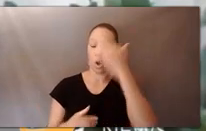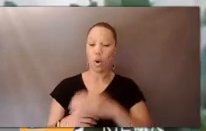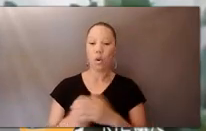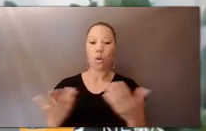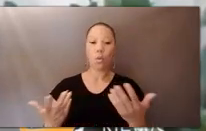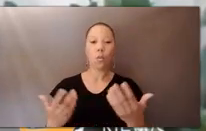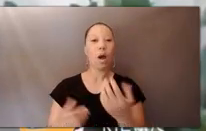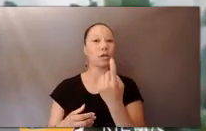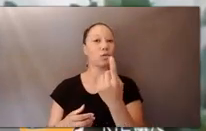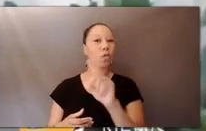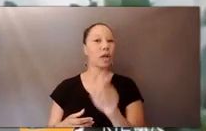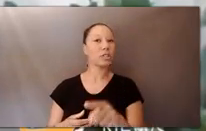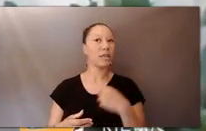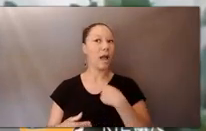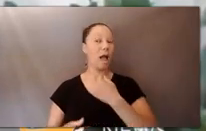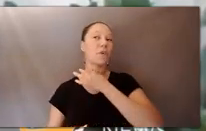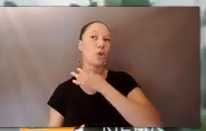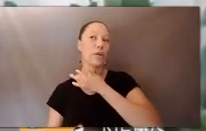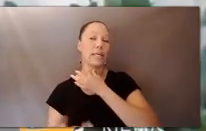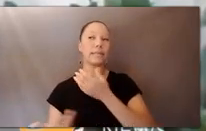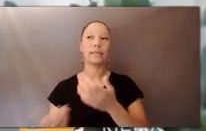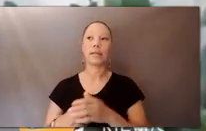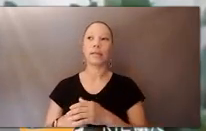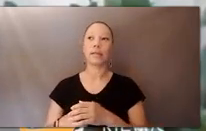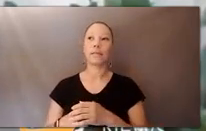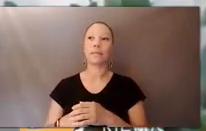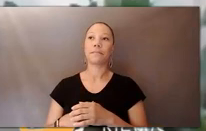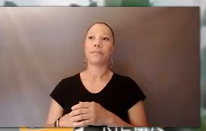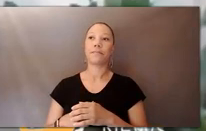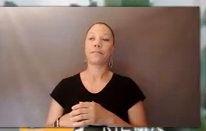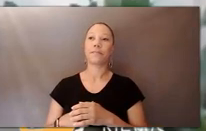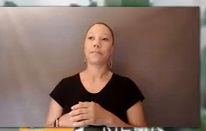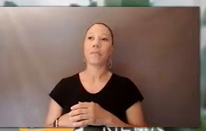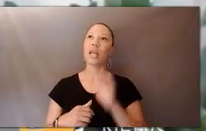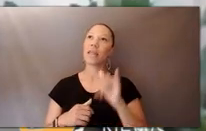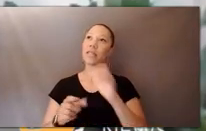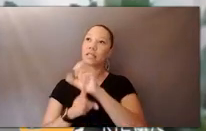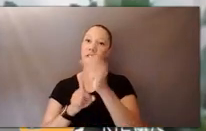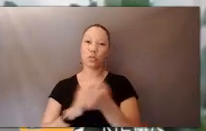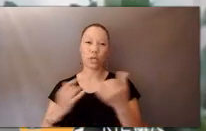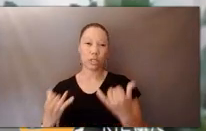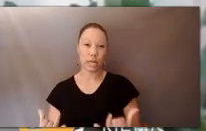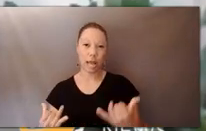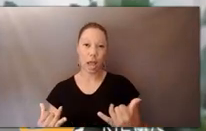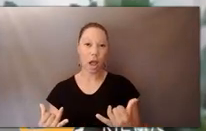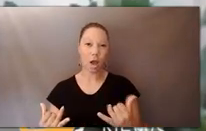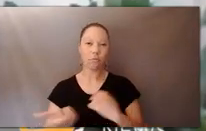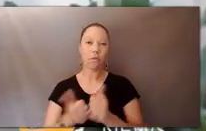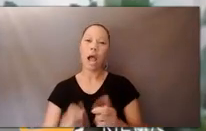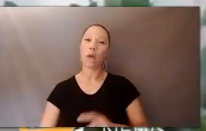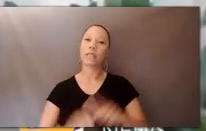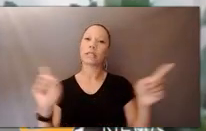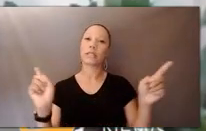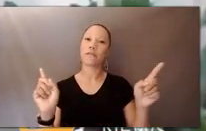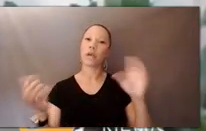question you raised or that I'm curious about is how different is the situation now from a regular